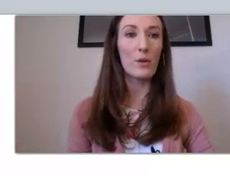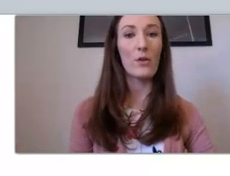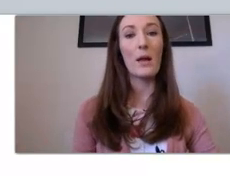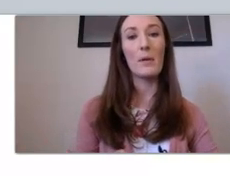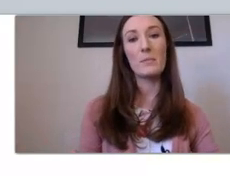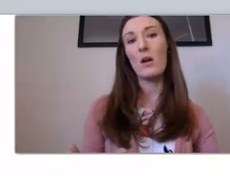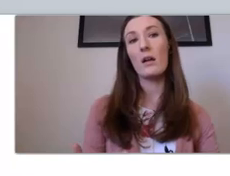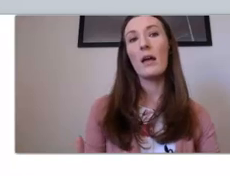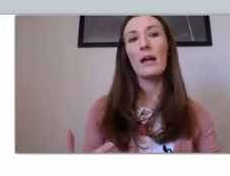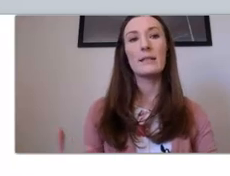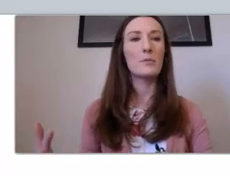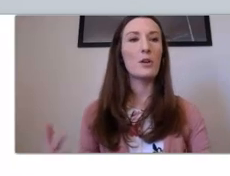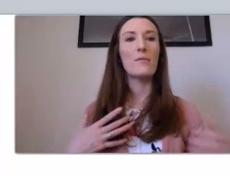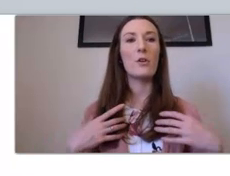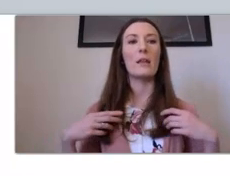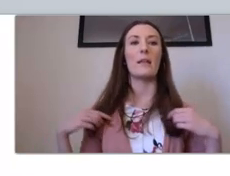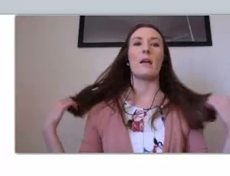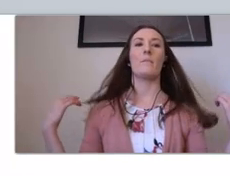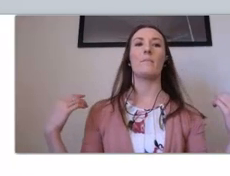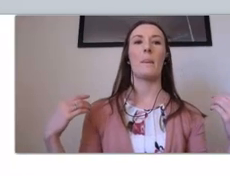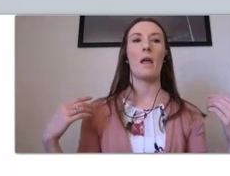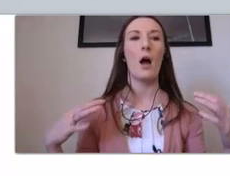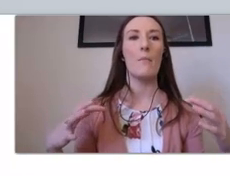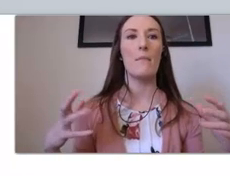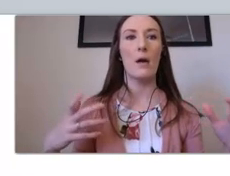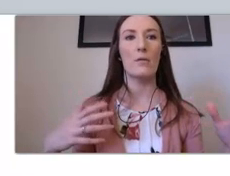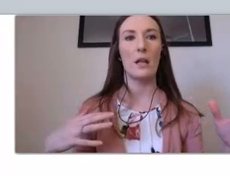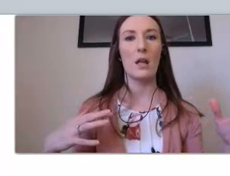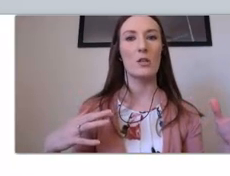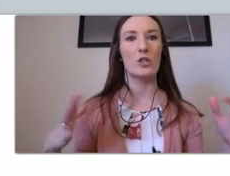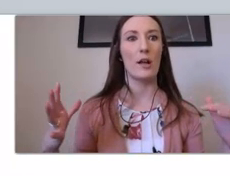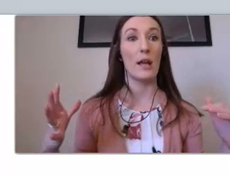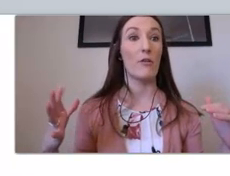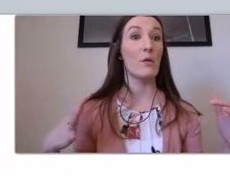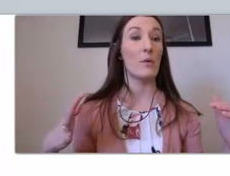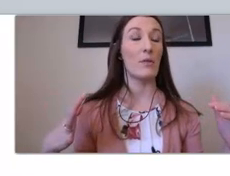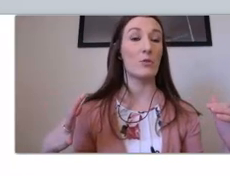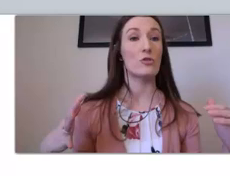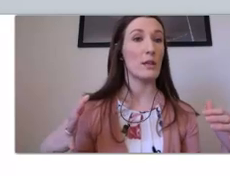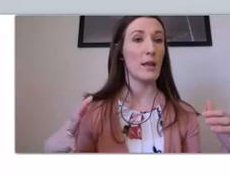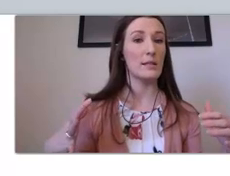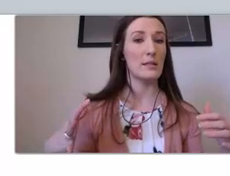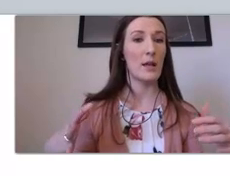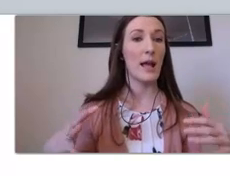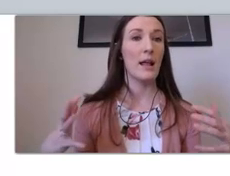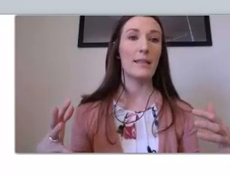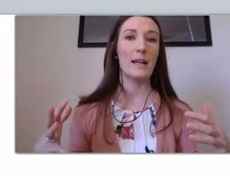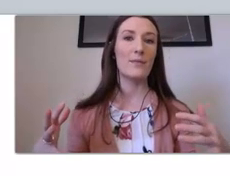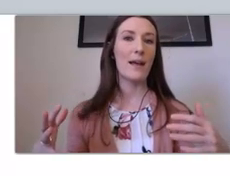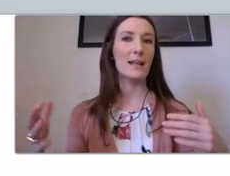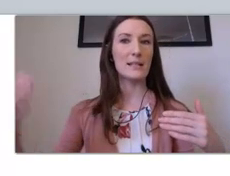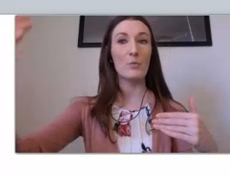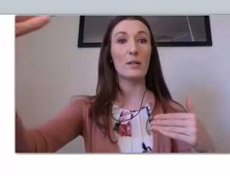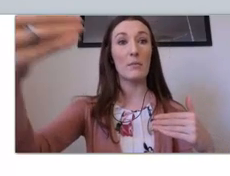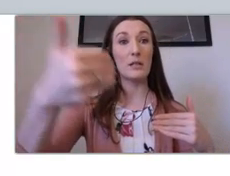drive with your high beams on, except if you're in like a mountainy, dark area with no street lights. Okay, that